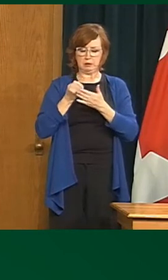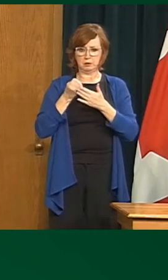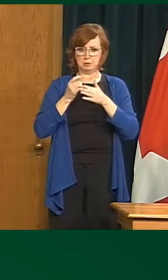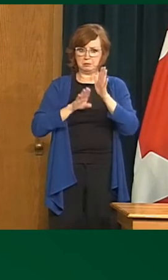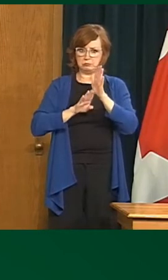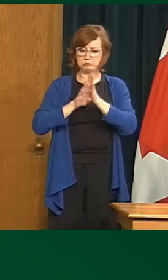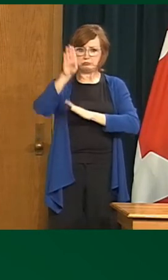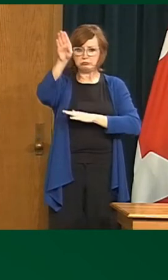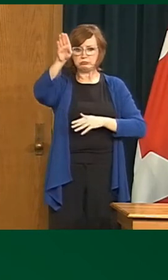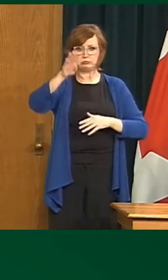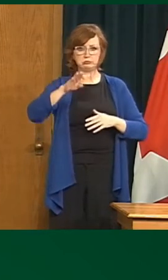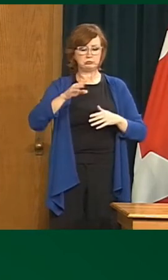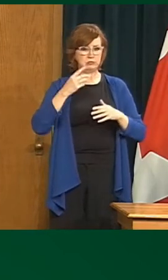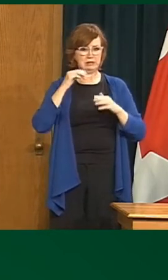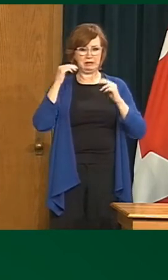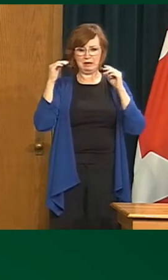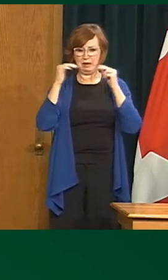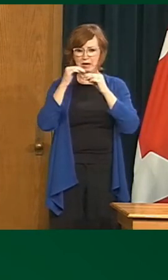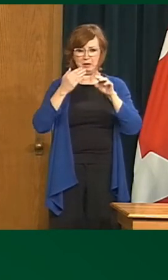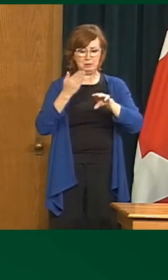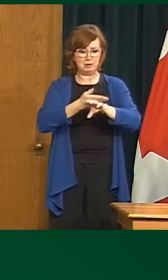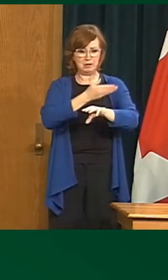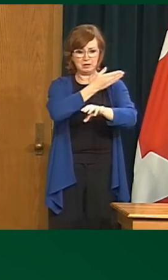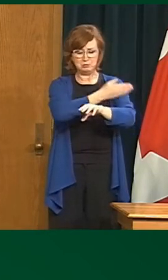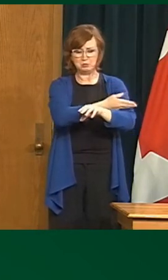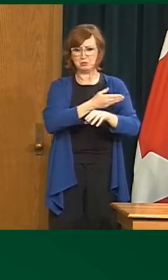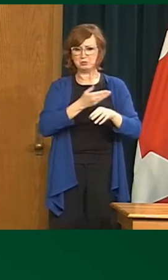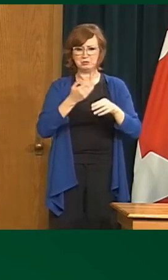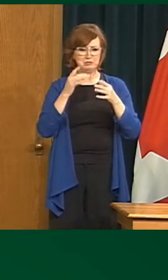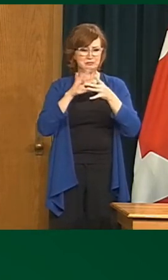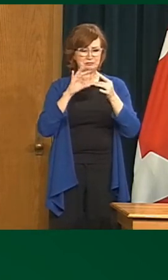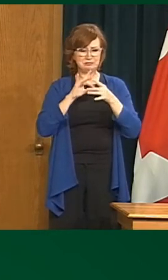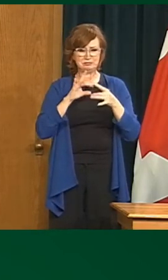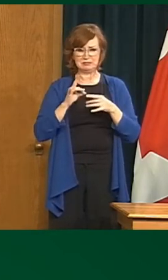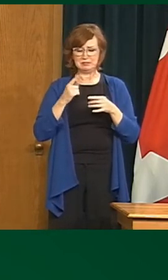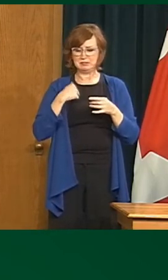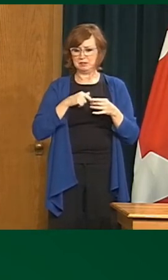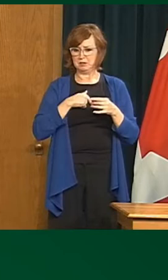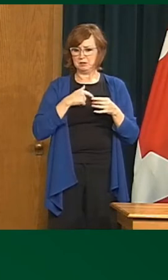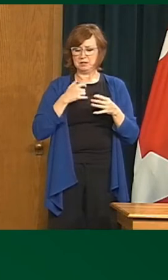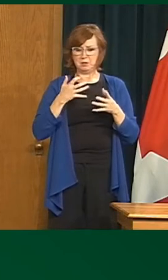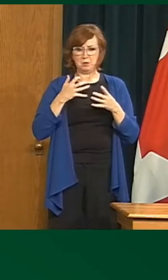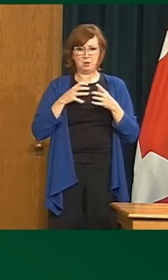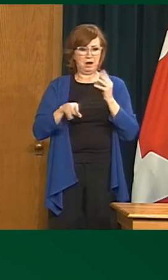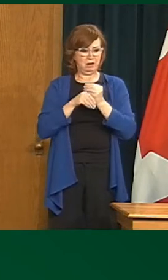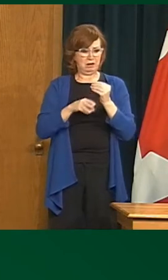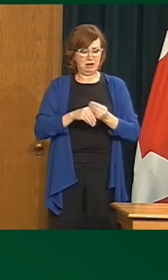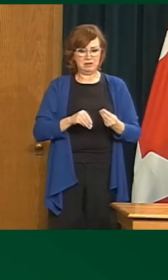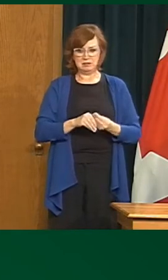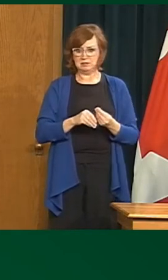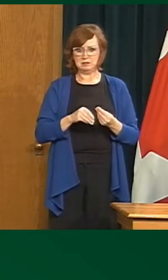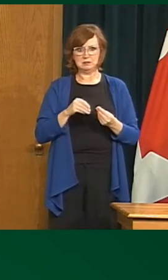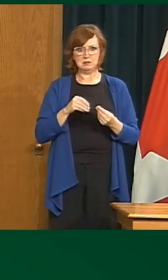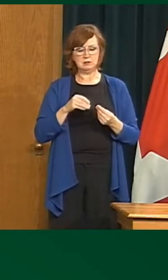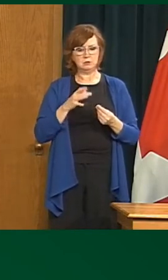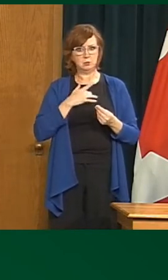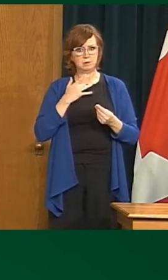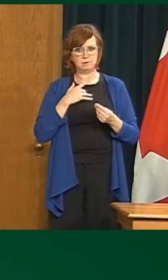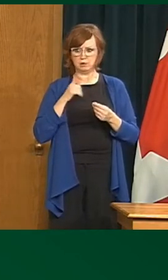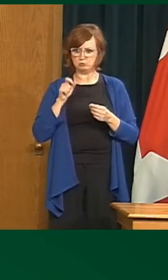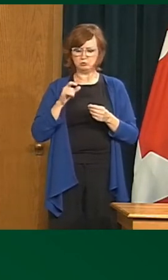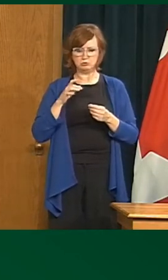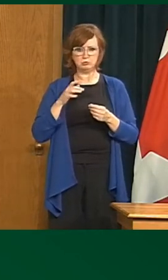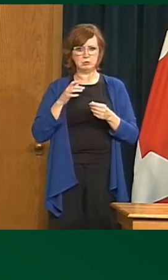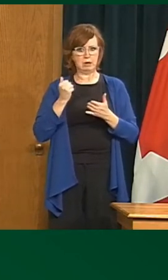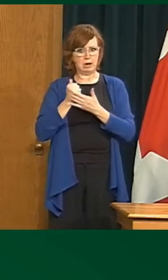And you've seen some of the announcements that we've made today with respect to highways investment. You will see some additional announcements in the days ahead, understanding